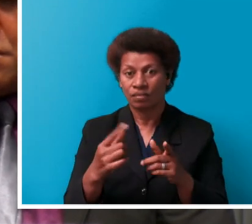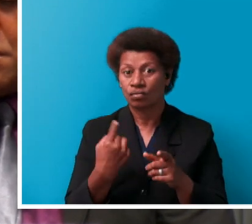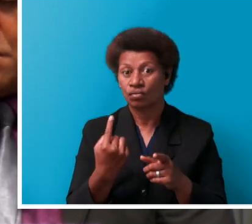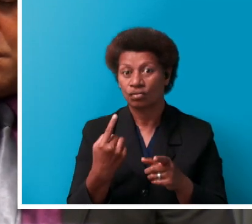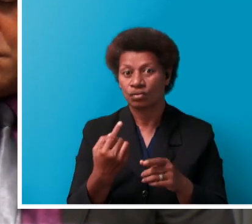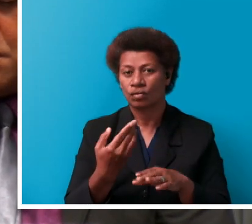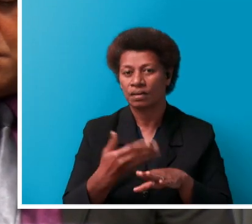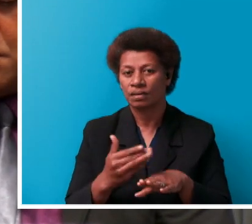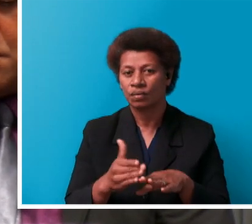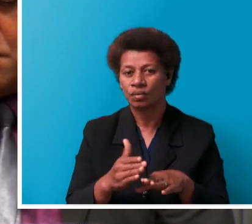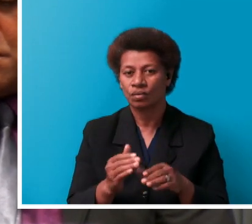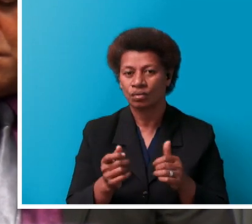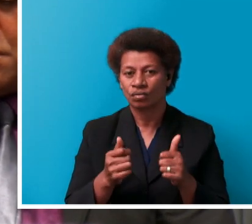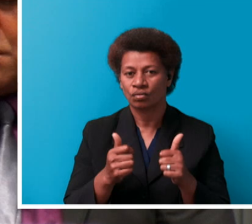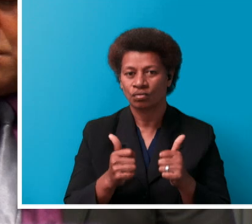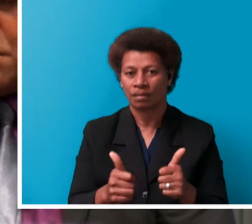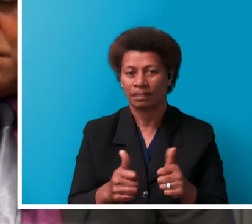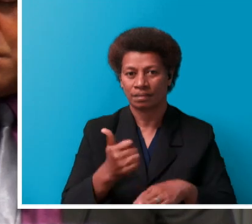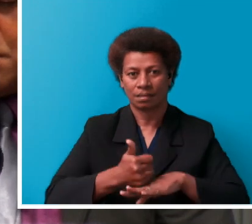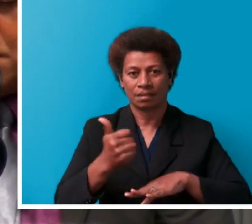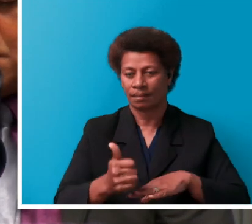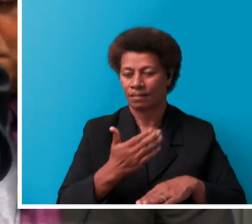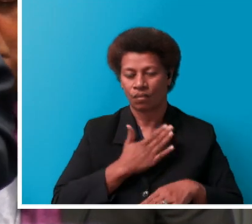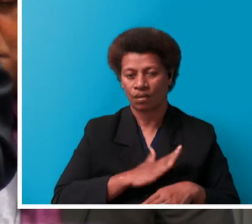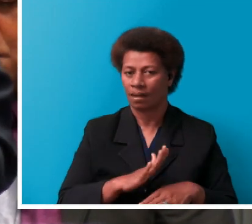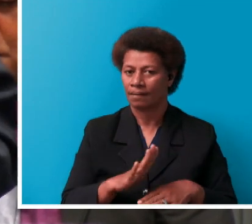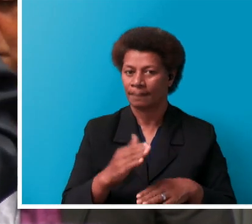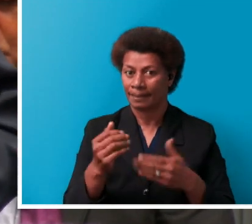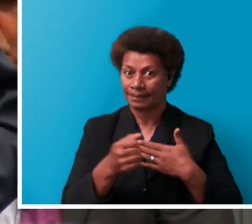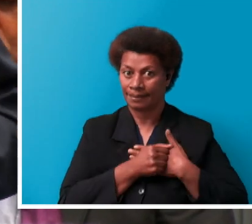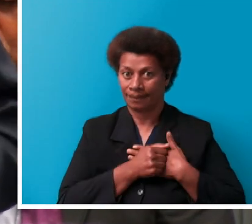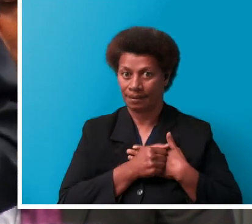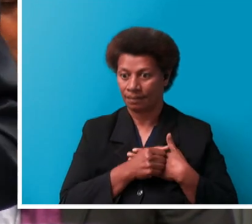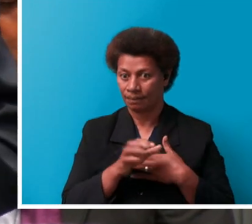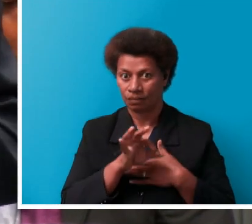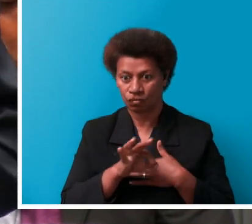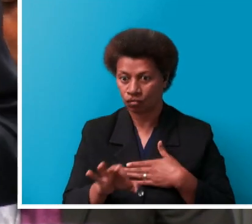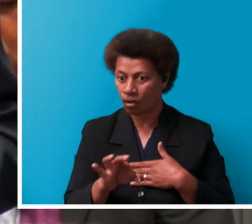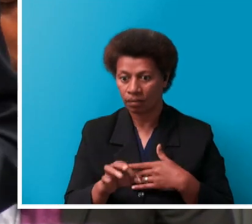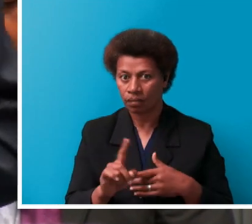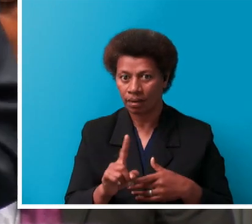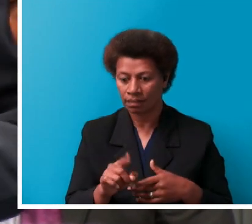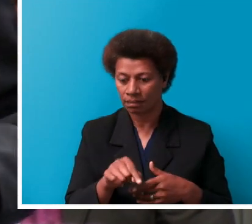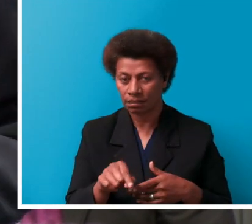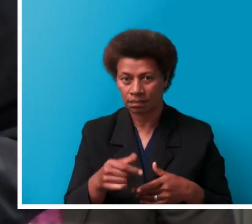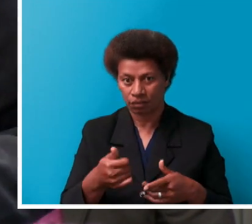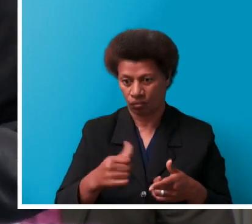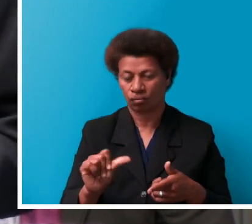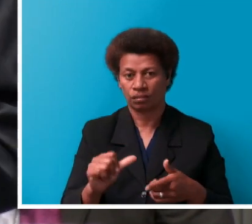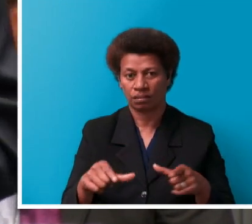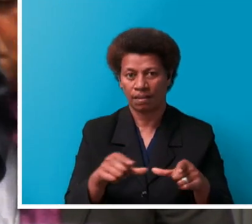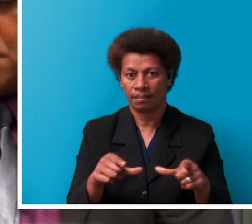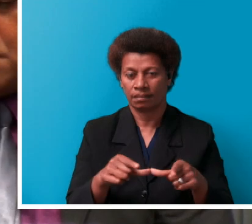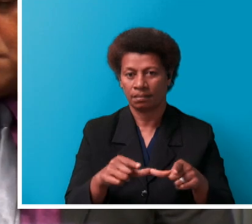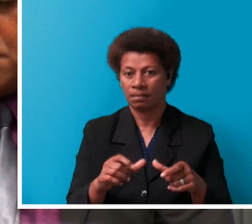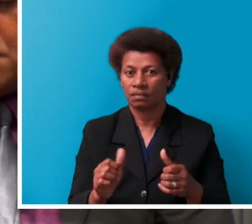renewal. Government will ensure safety on our roads will not be compromised, and no illicit drug user will be allowed to drive